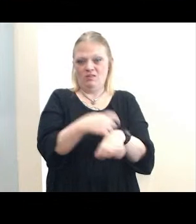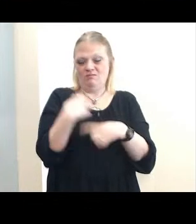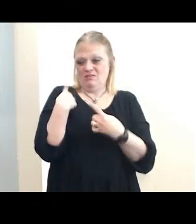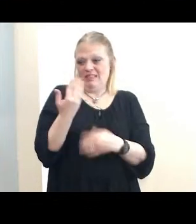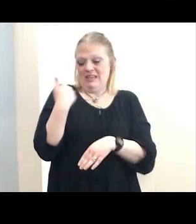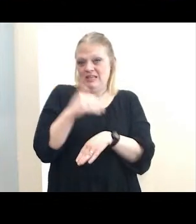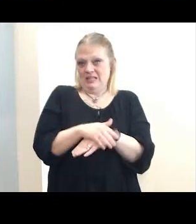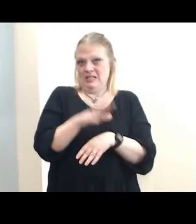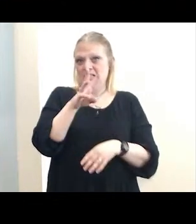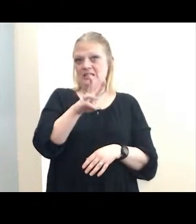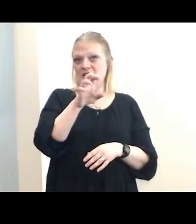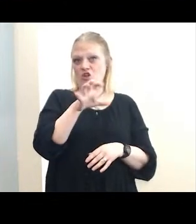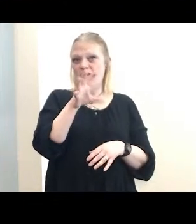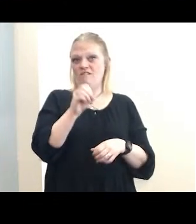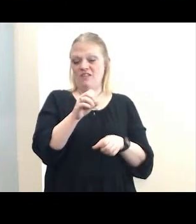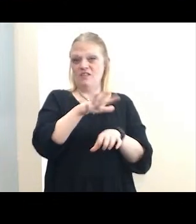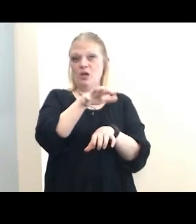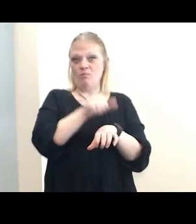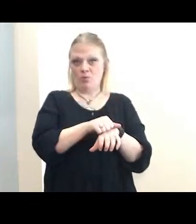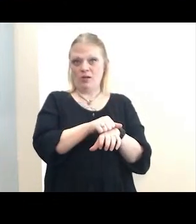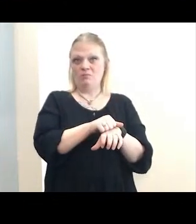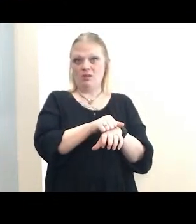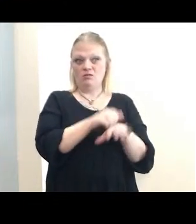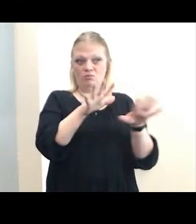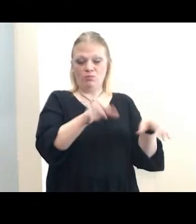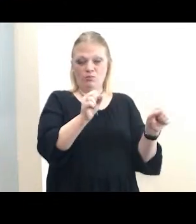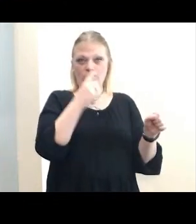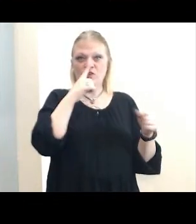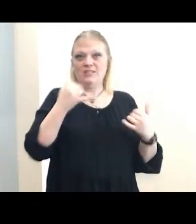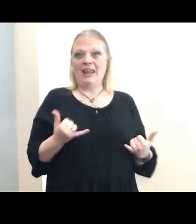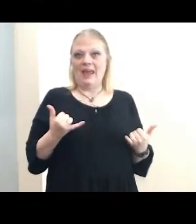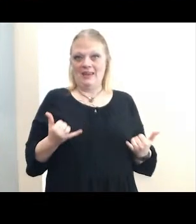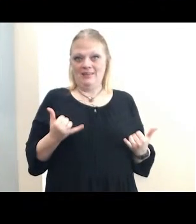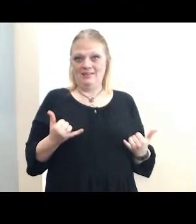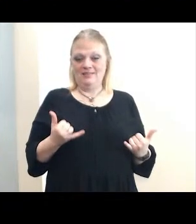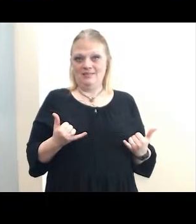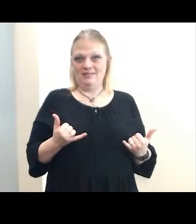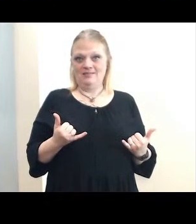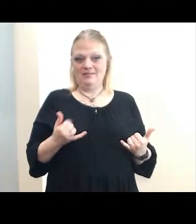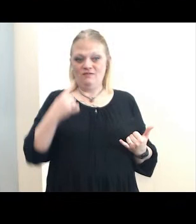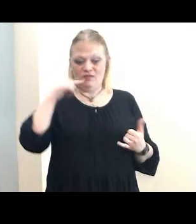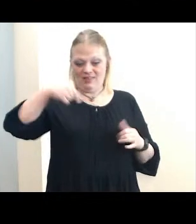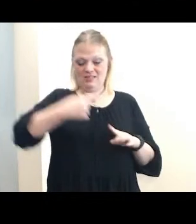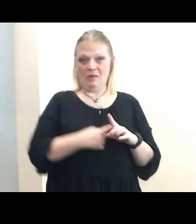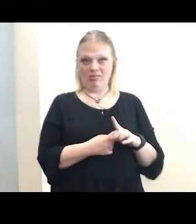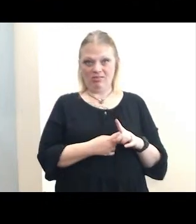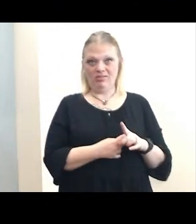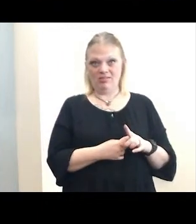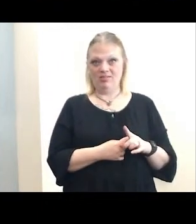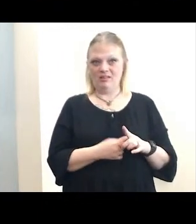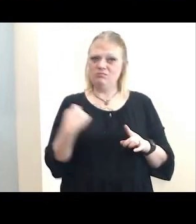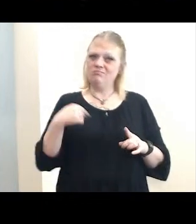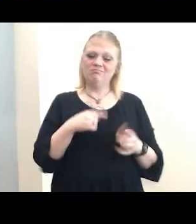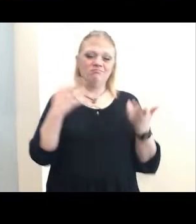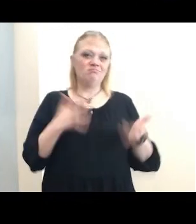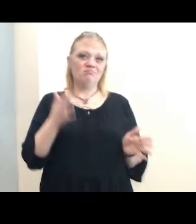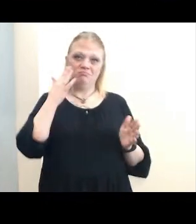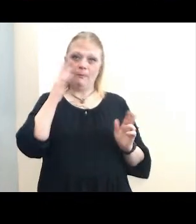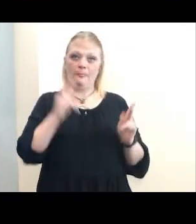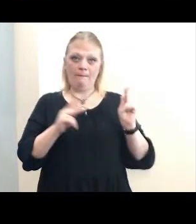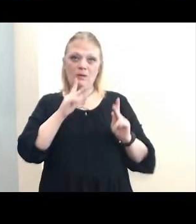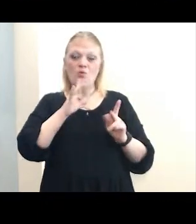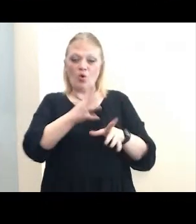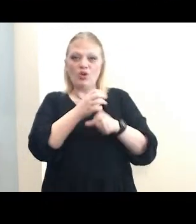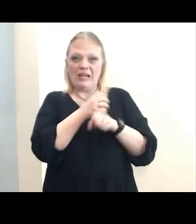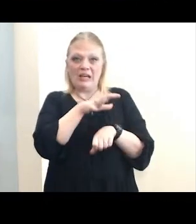there were about 650 appointments that were taken today for later this month. So we know people are getting